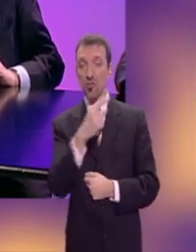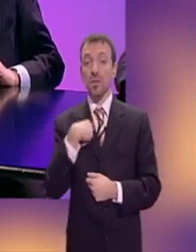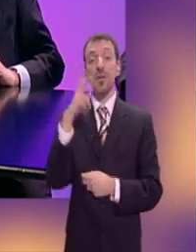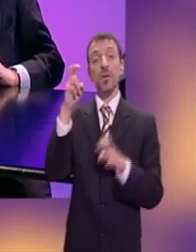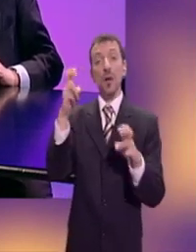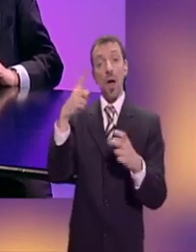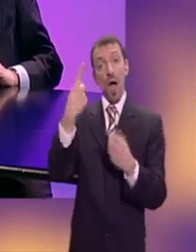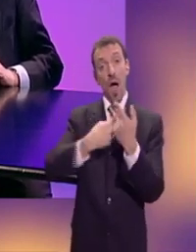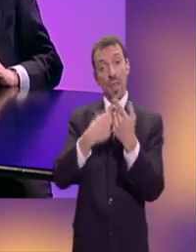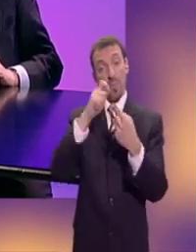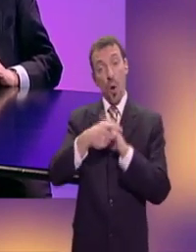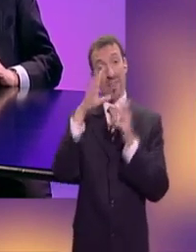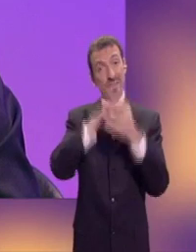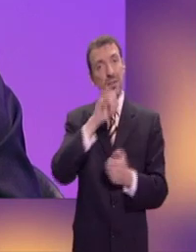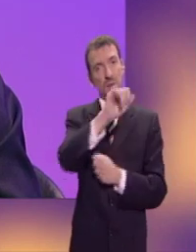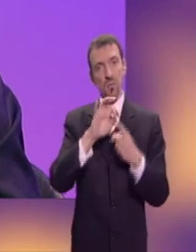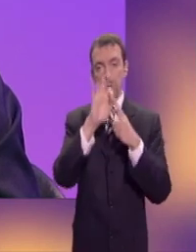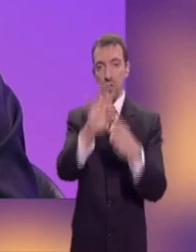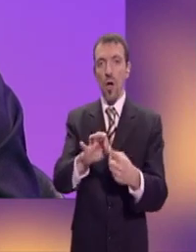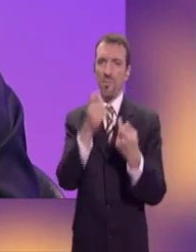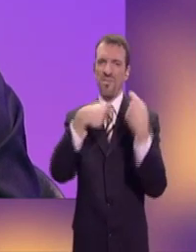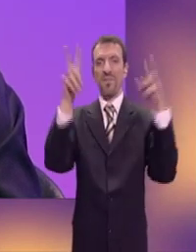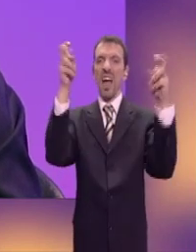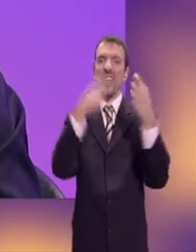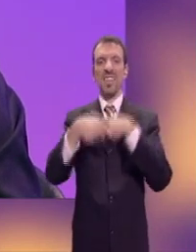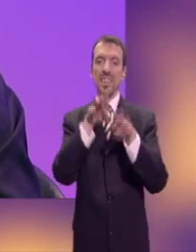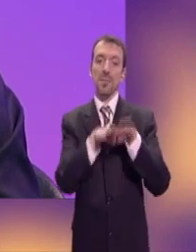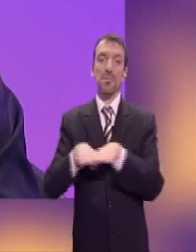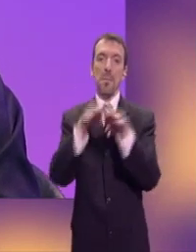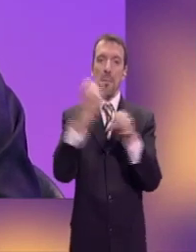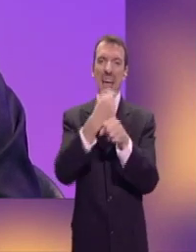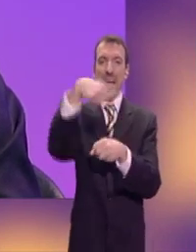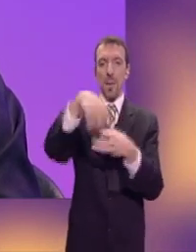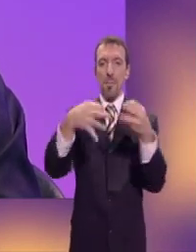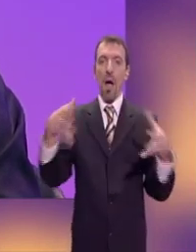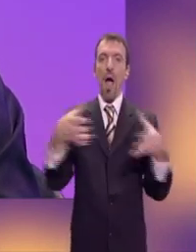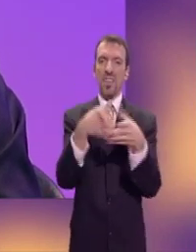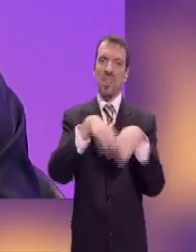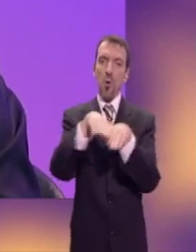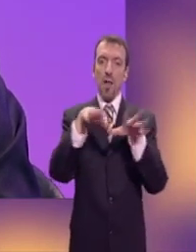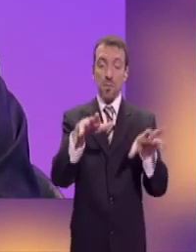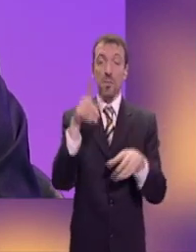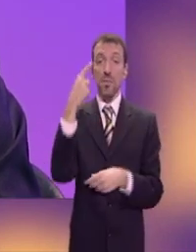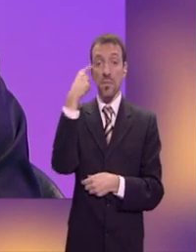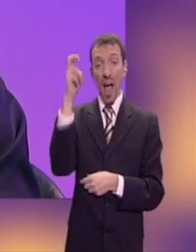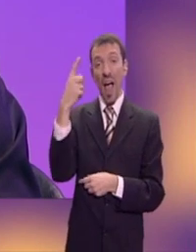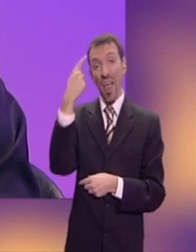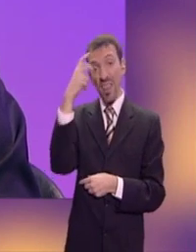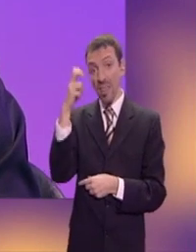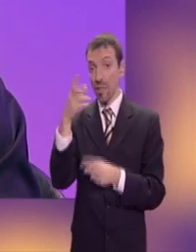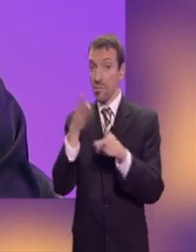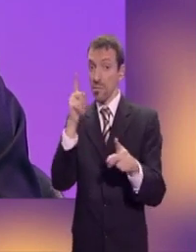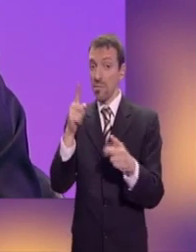your proposals, your revisions, your democratisation, was even if you were right to say they were benign and just an attempt to move